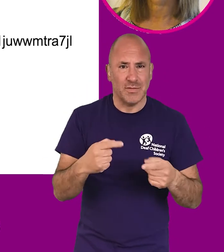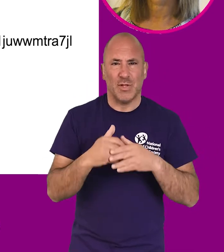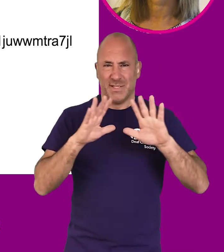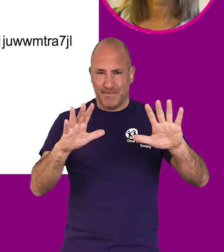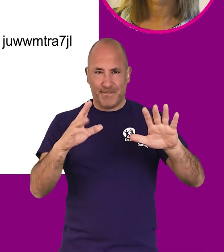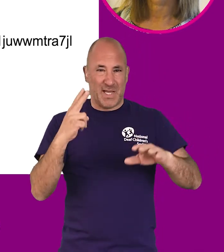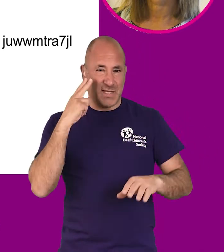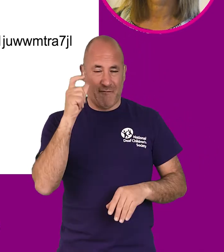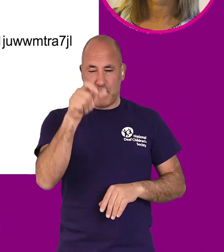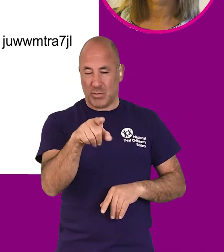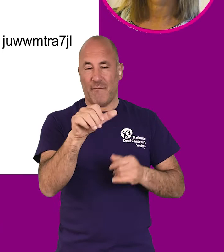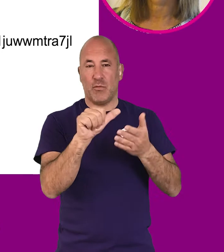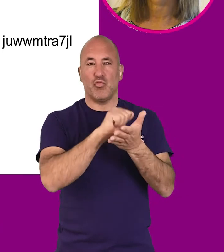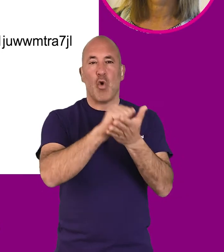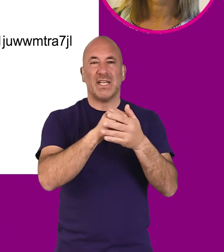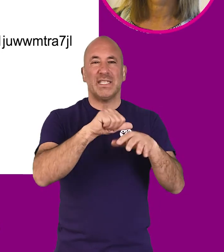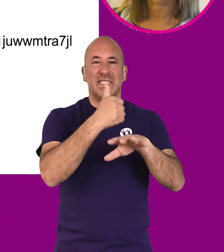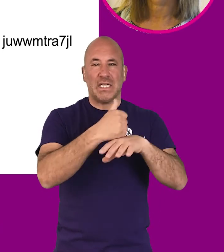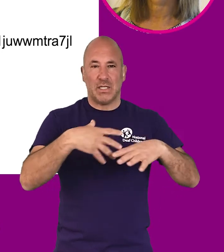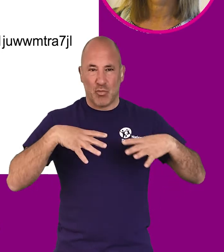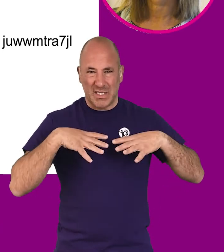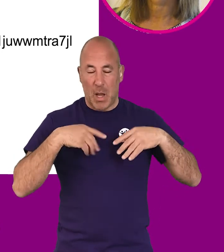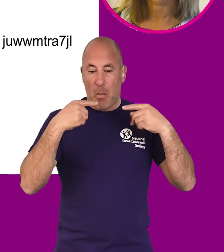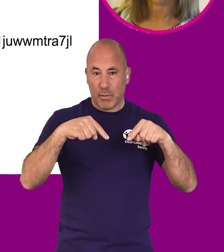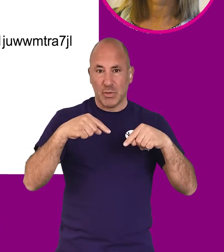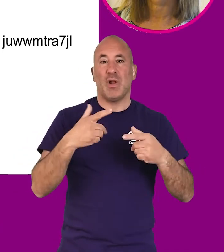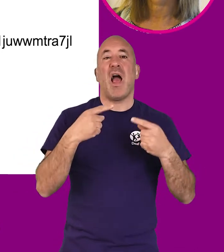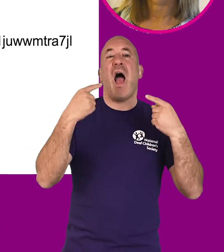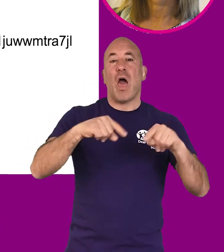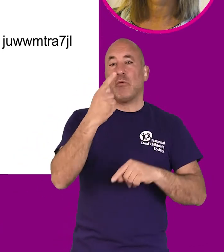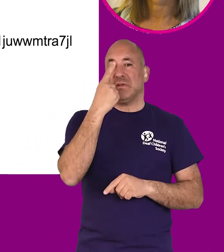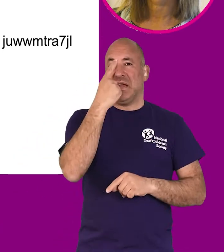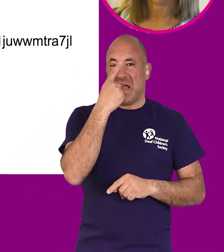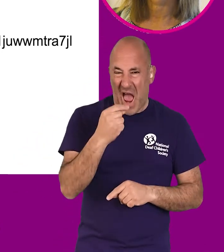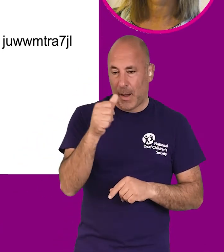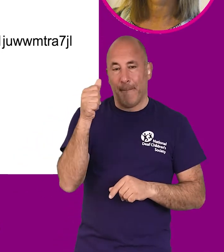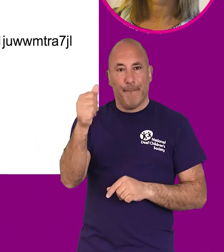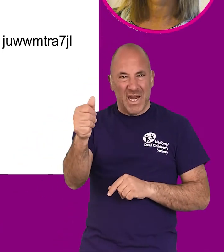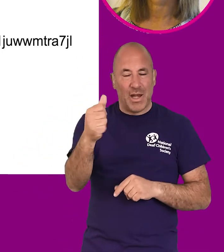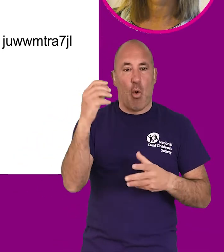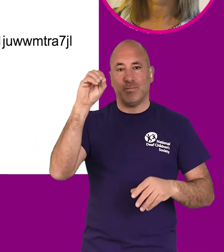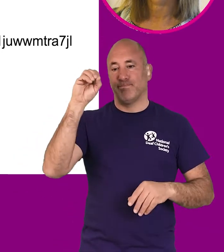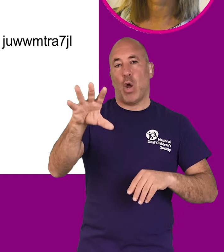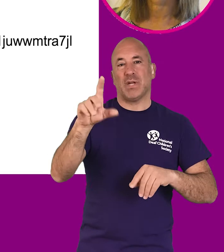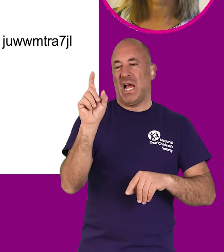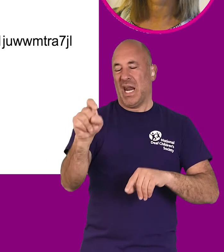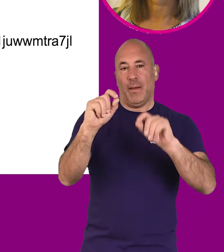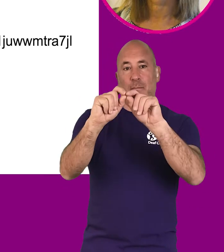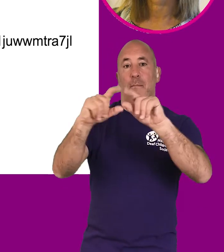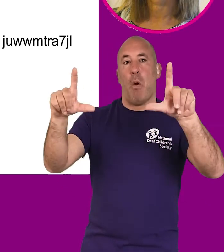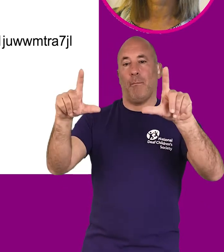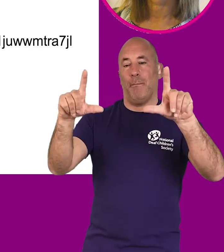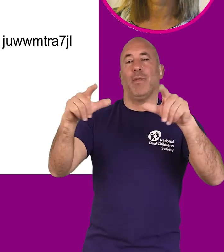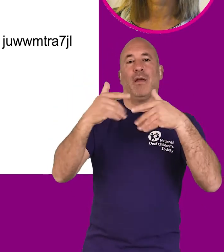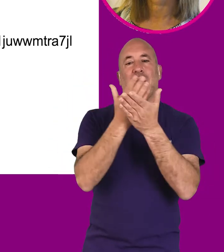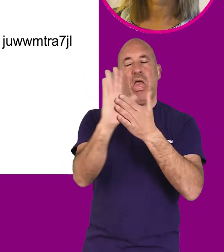So we need to make sure that the deaf person has the right settings and the right permissions